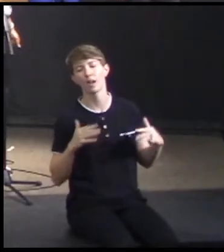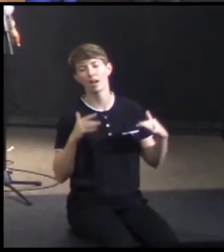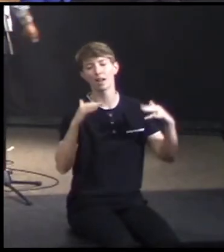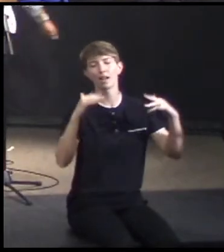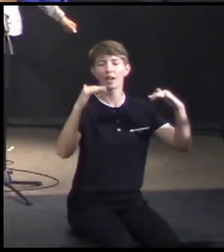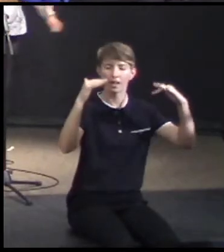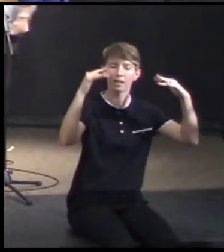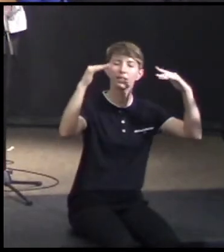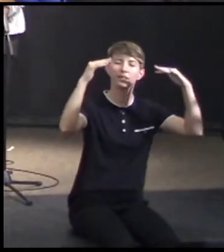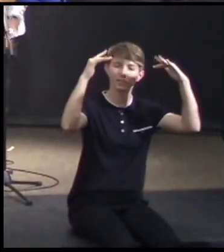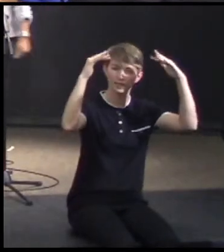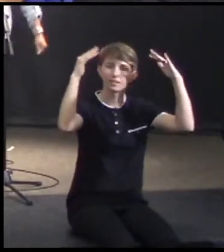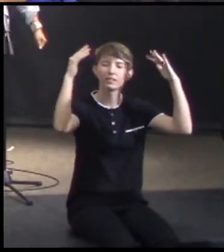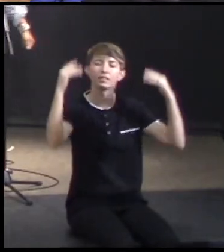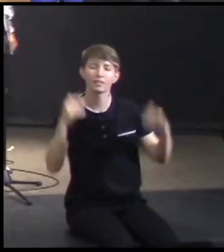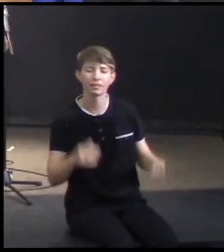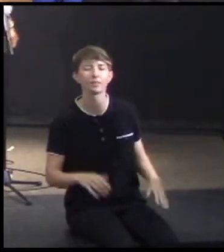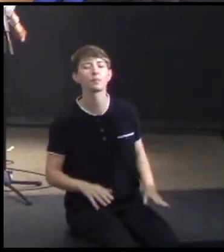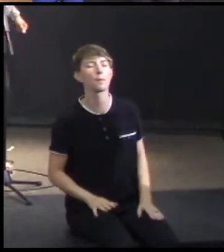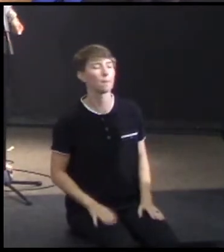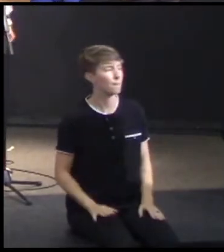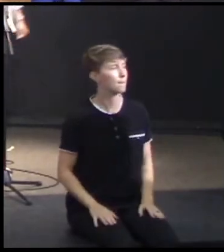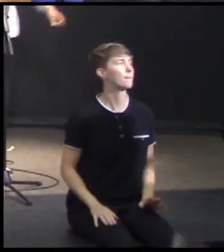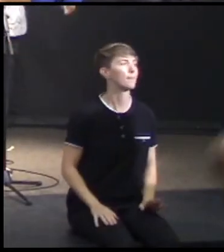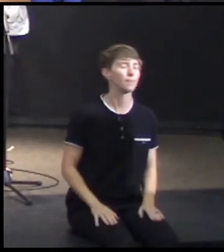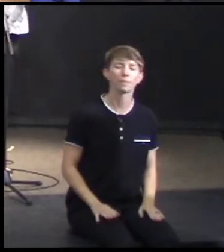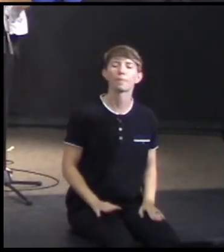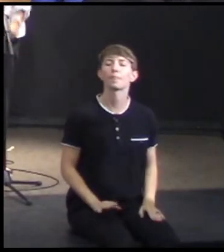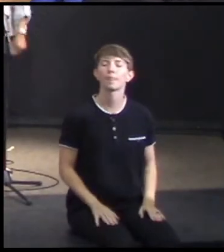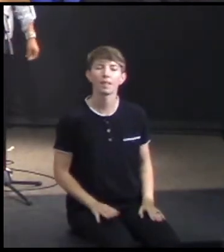it rise.